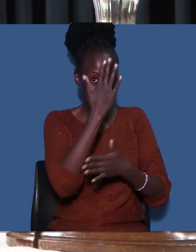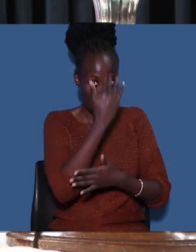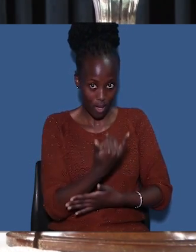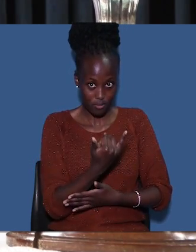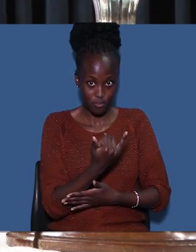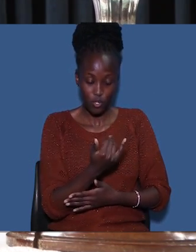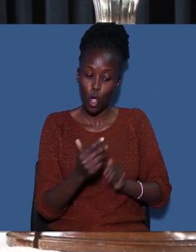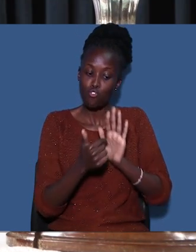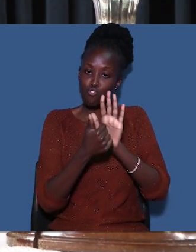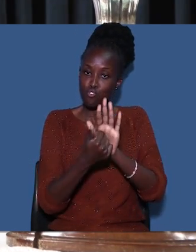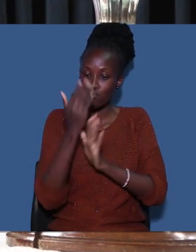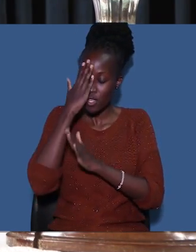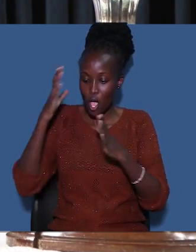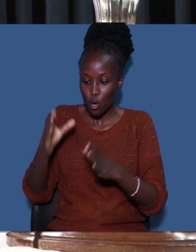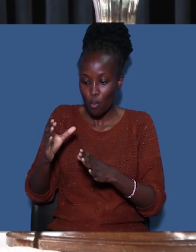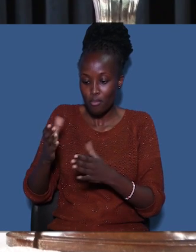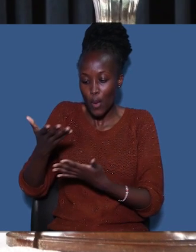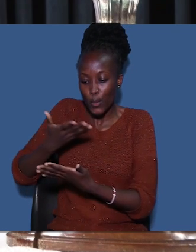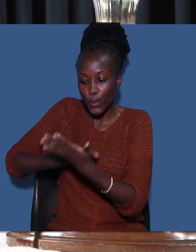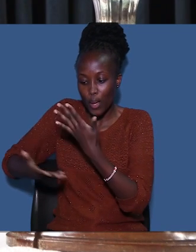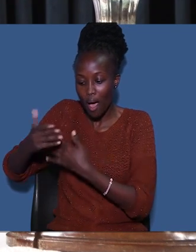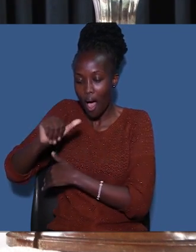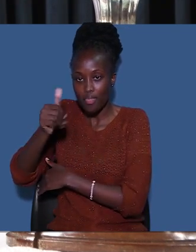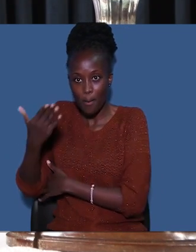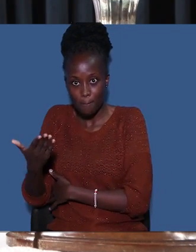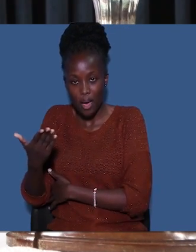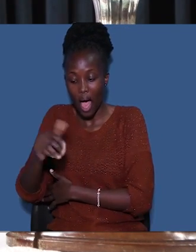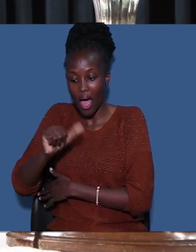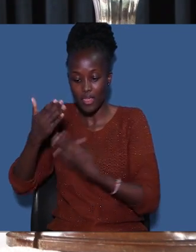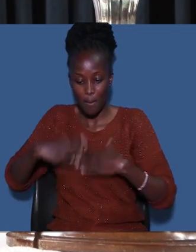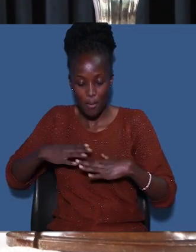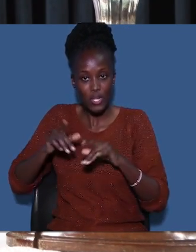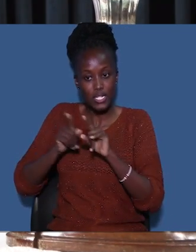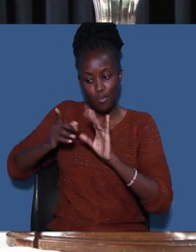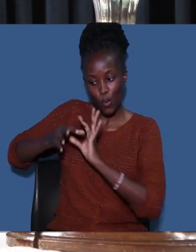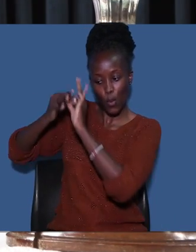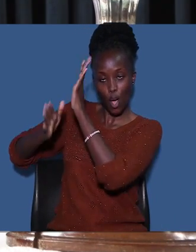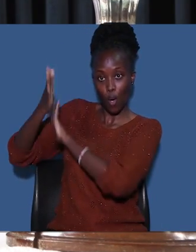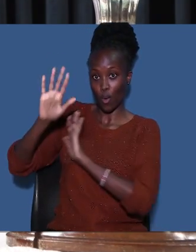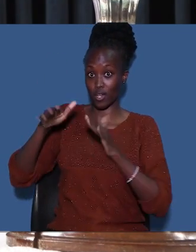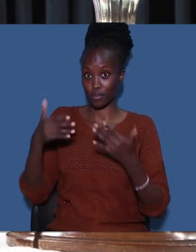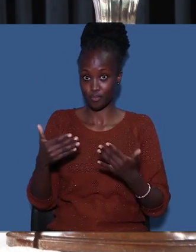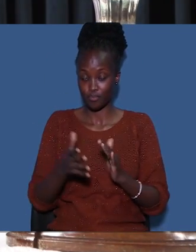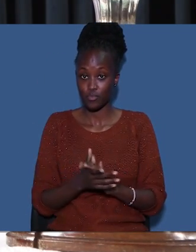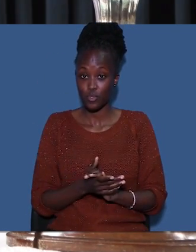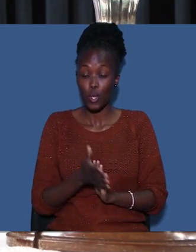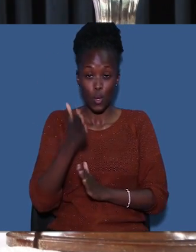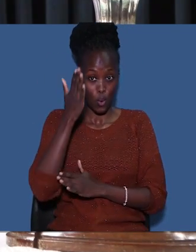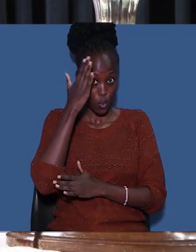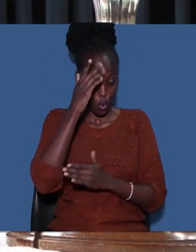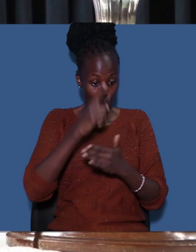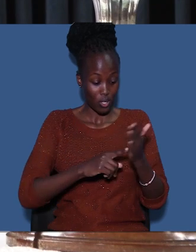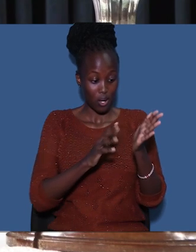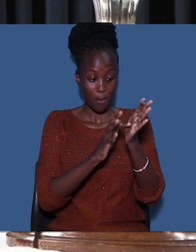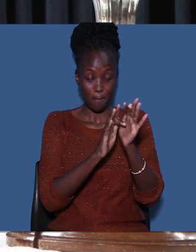people on how to interact with them and with each with him and with each other. Notice that the scriptures say that God